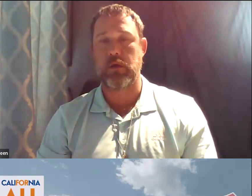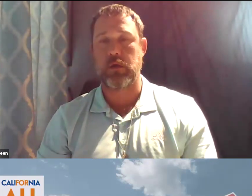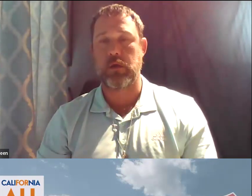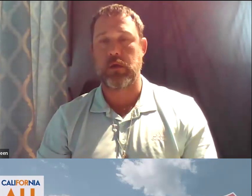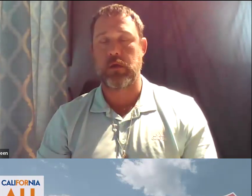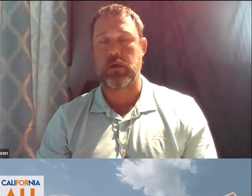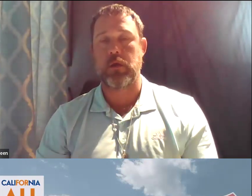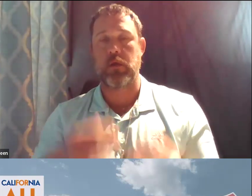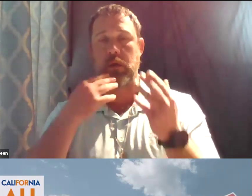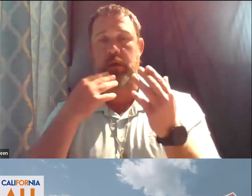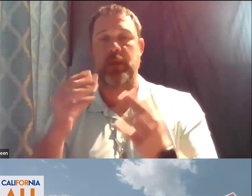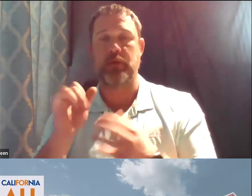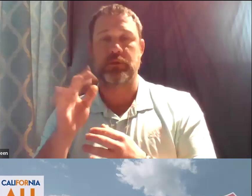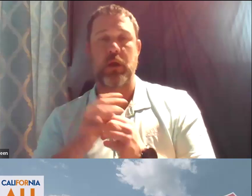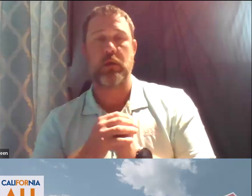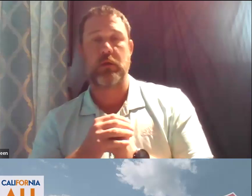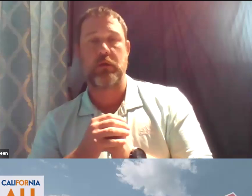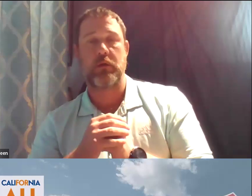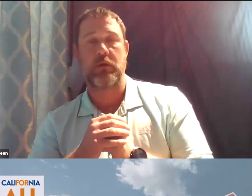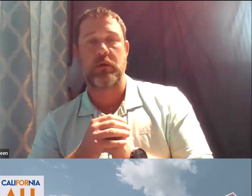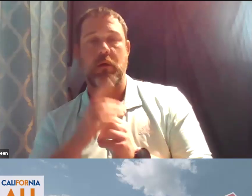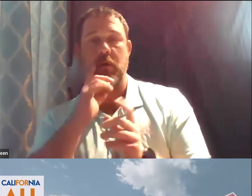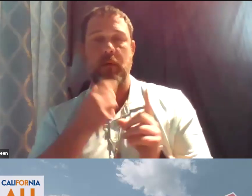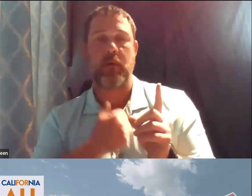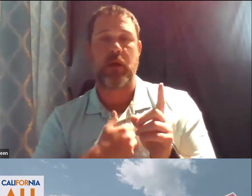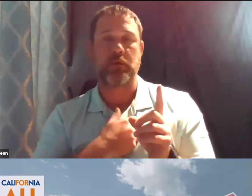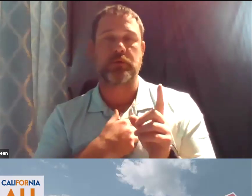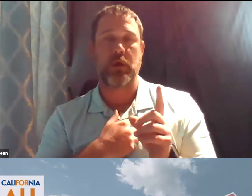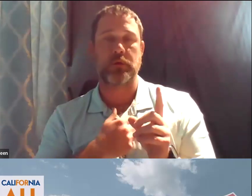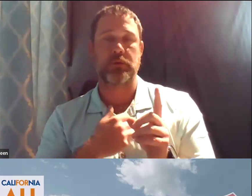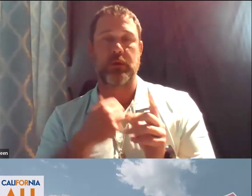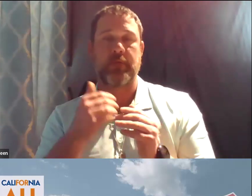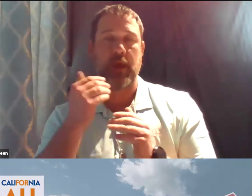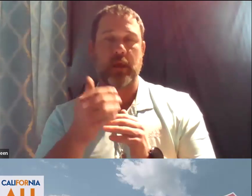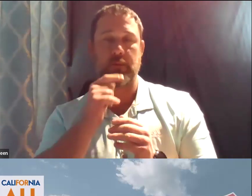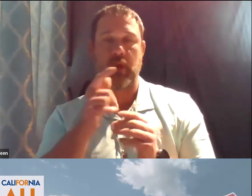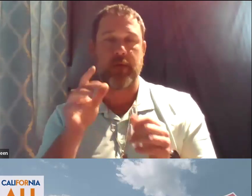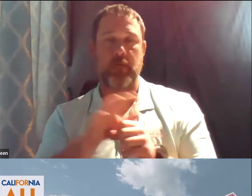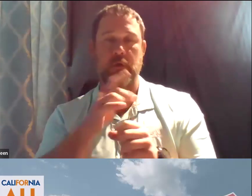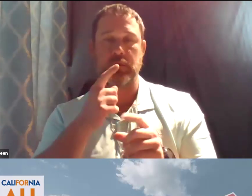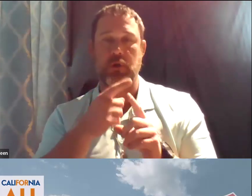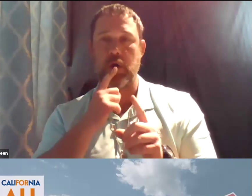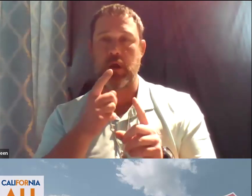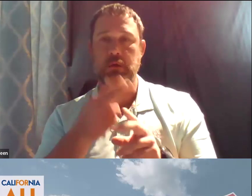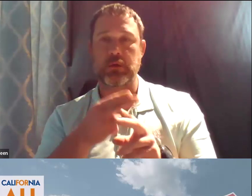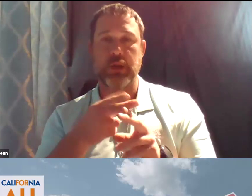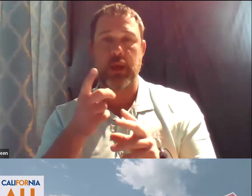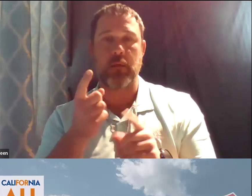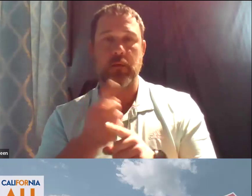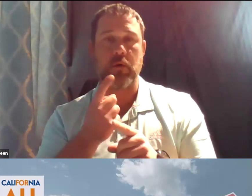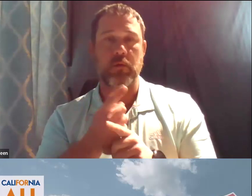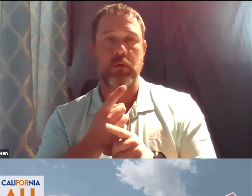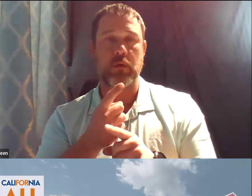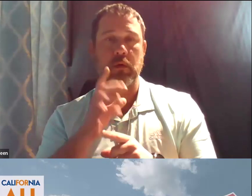Thank you, Scott. And I'm going to apologize in advance. I'm not totally sure how to say your name appropriately,